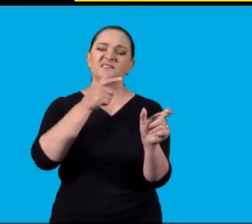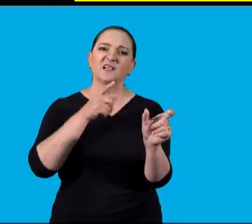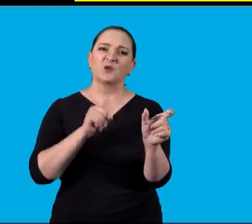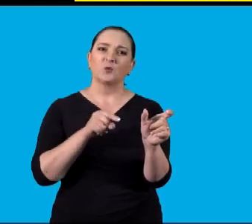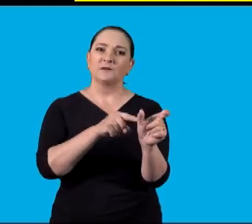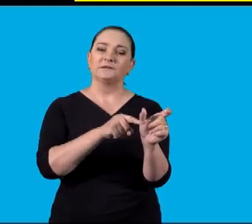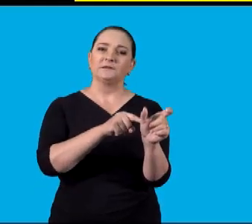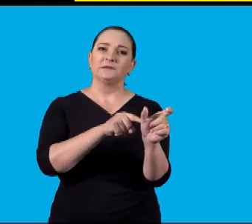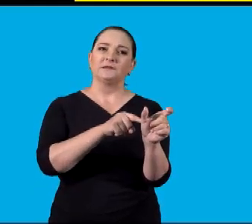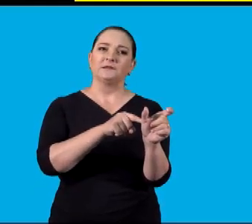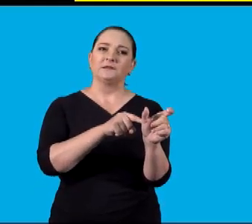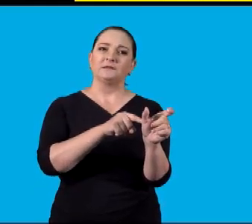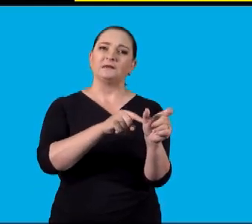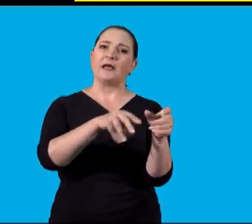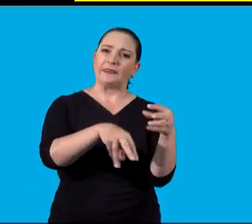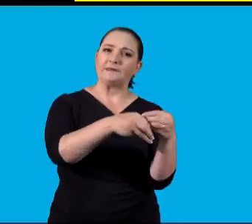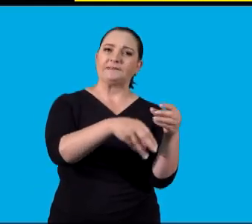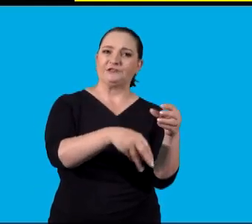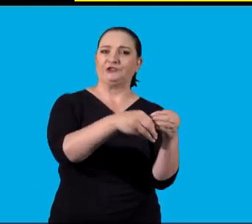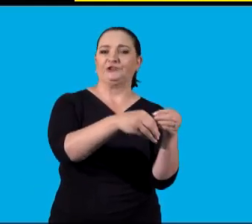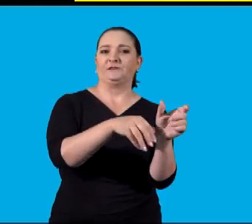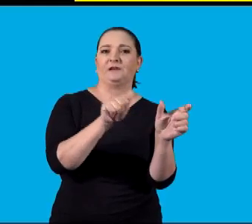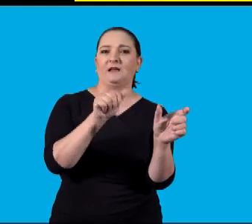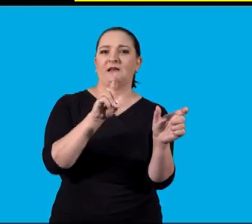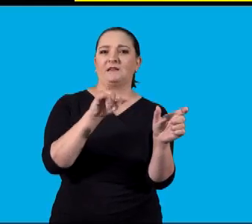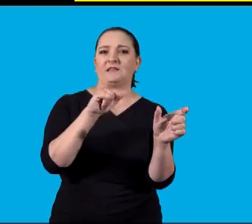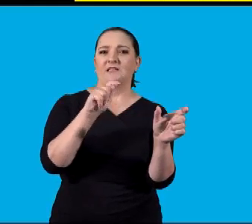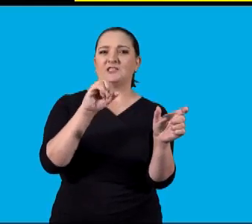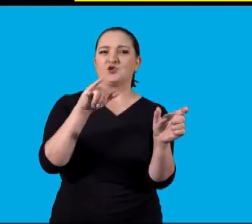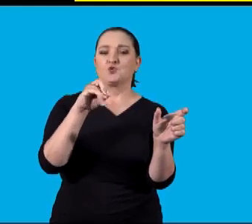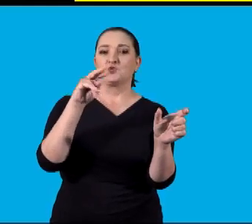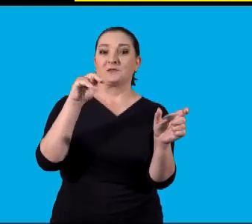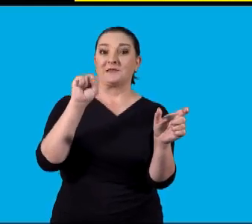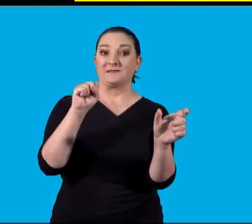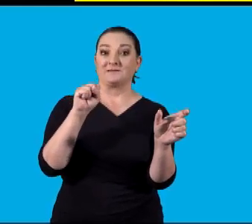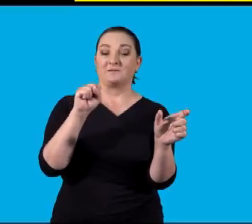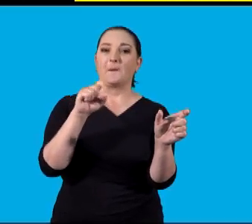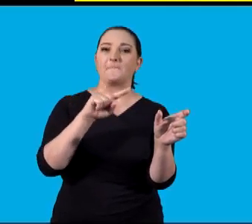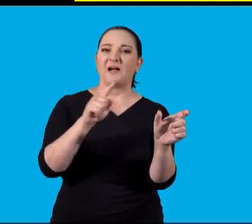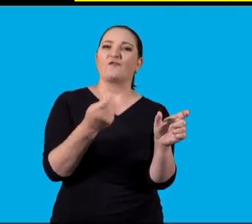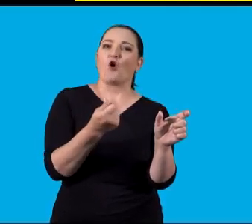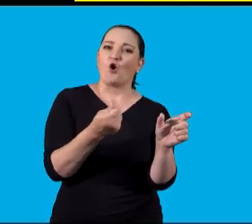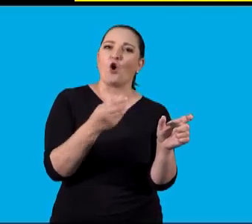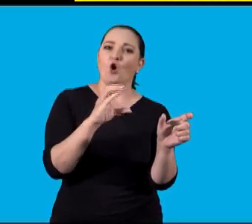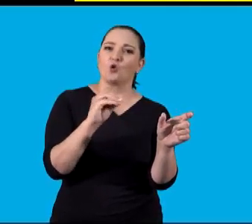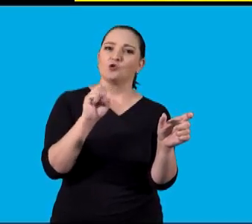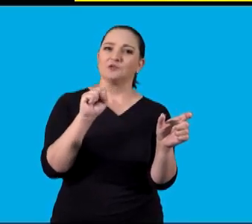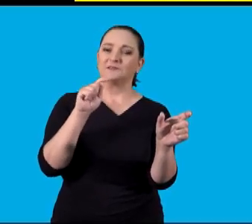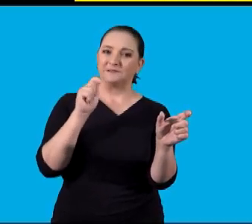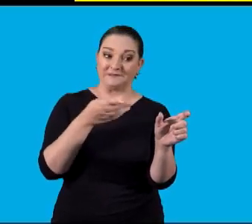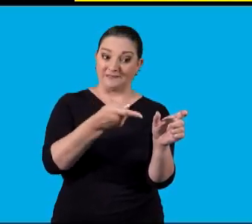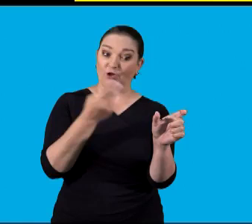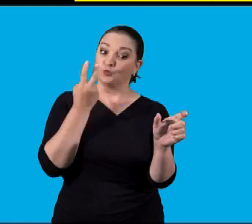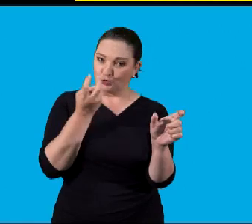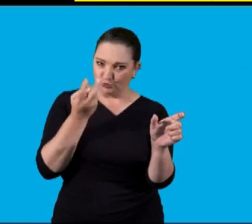say additions. And these are additions at cost. Record the additions at cost. This is what we are looking for